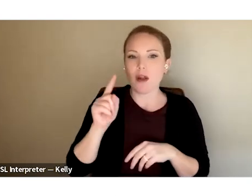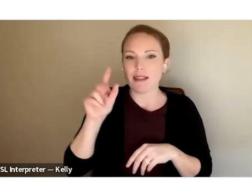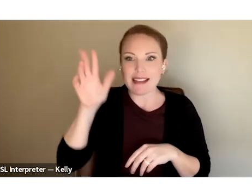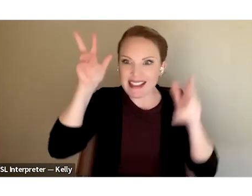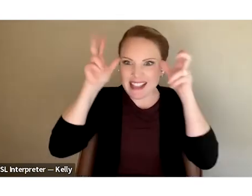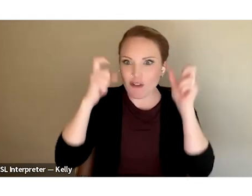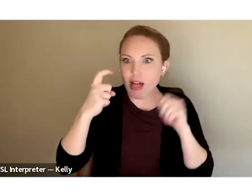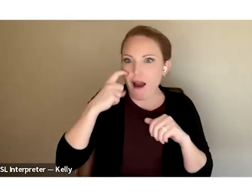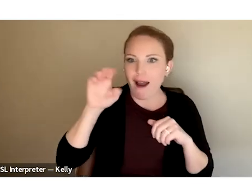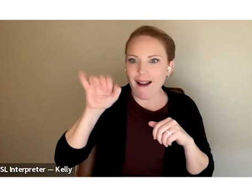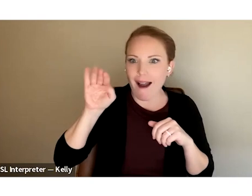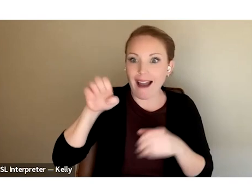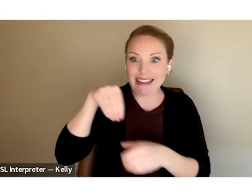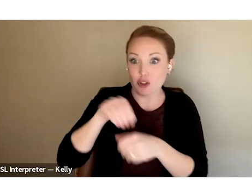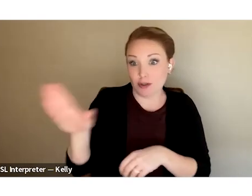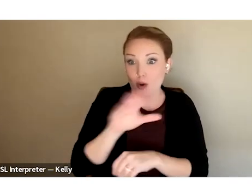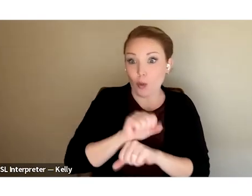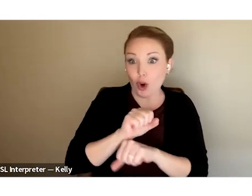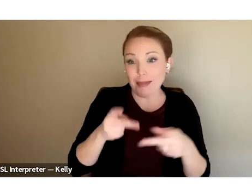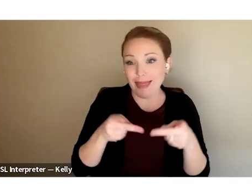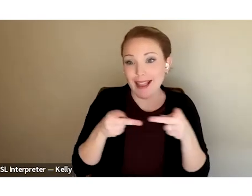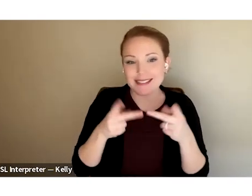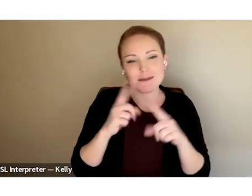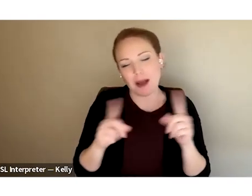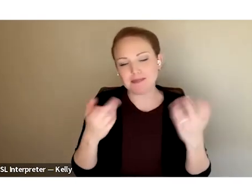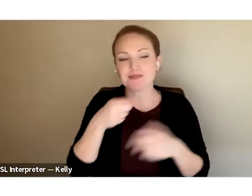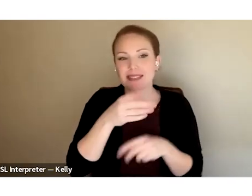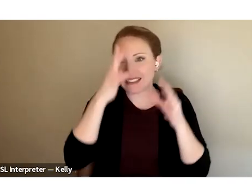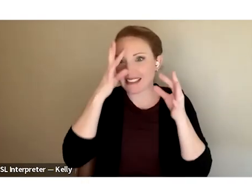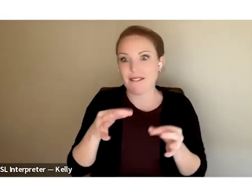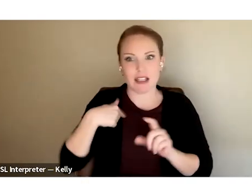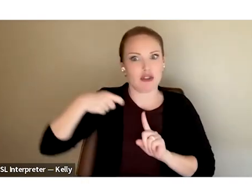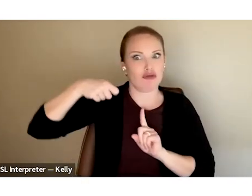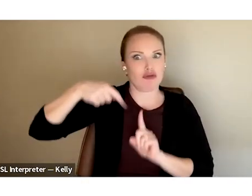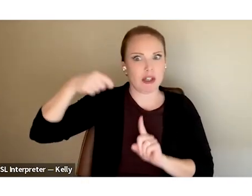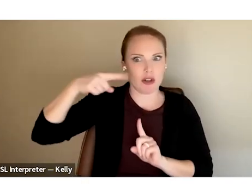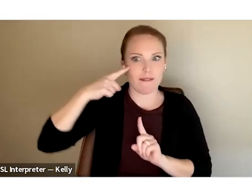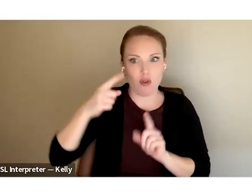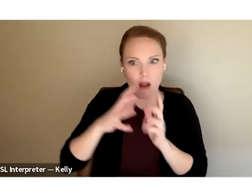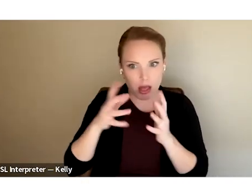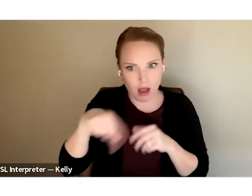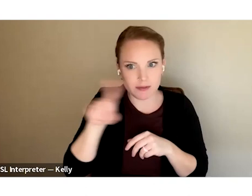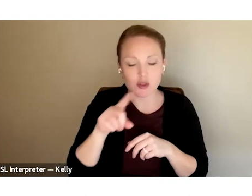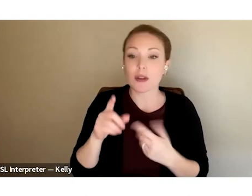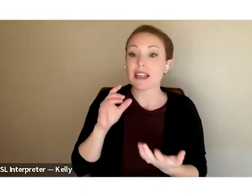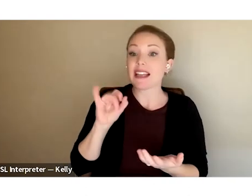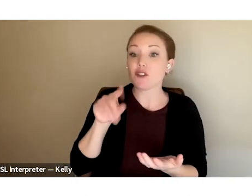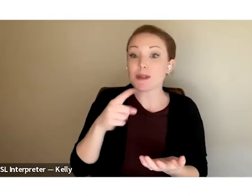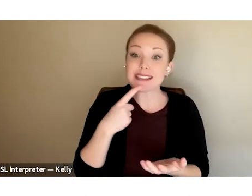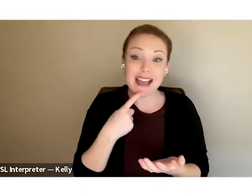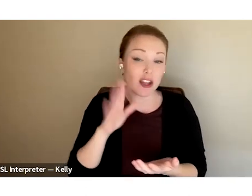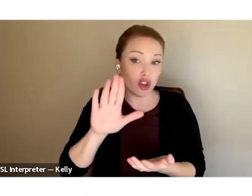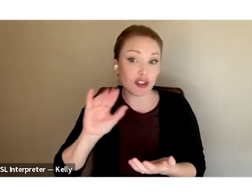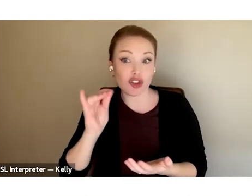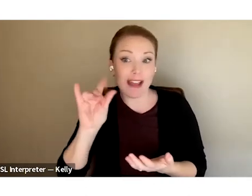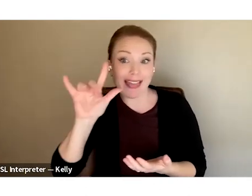actually. But yeah, so this is definitely a trigger for a lot of us. If you say you're jealous or even jelly,